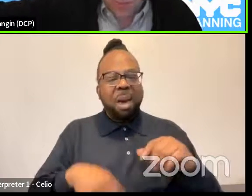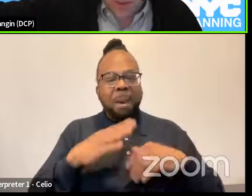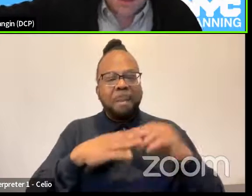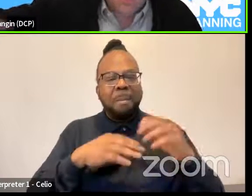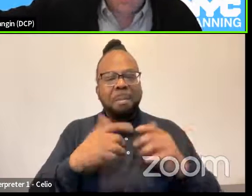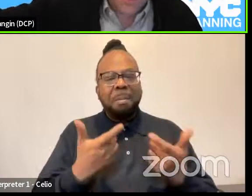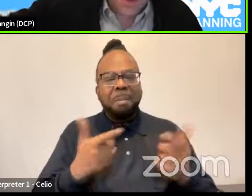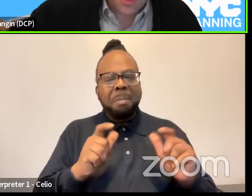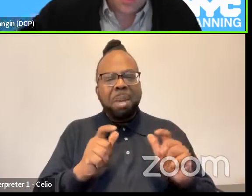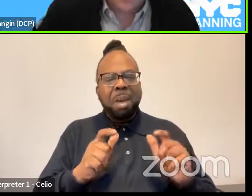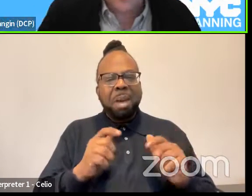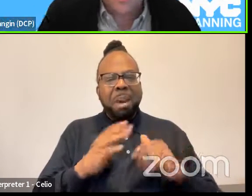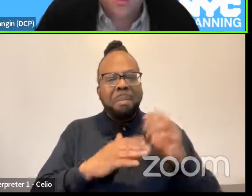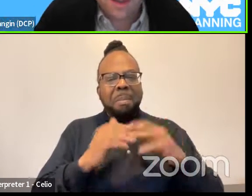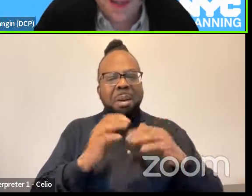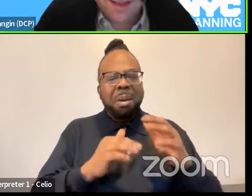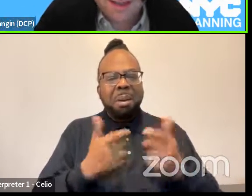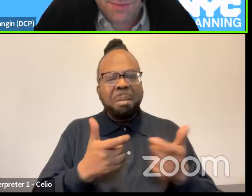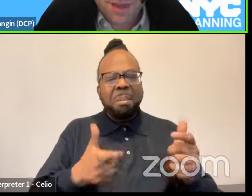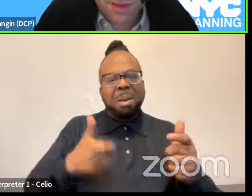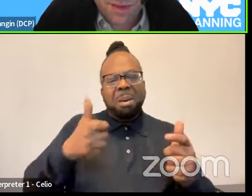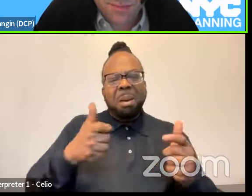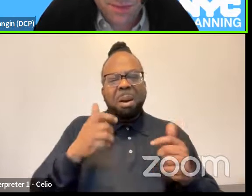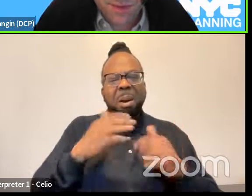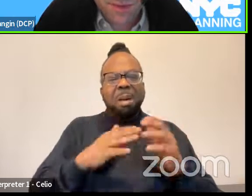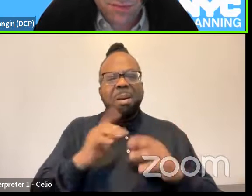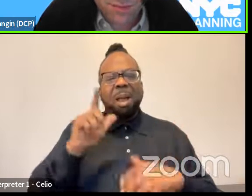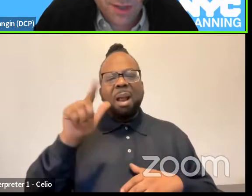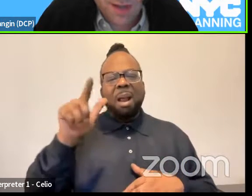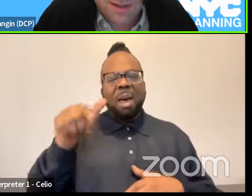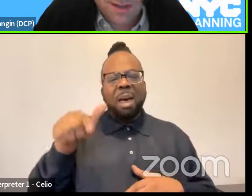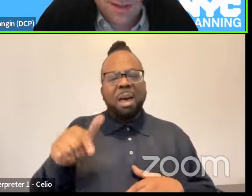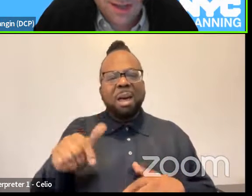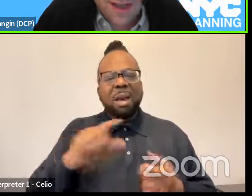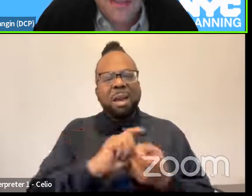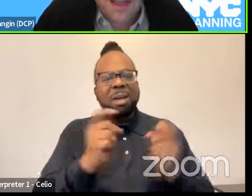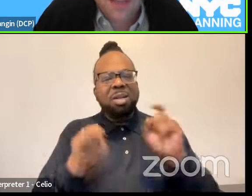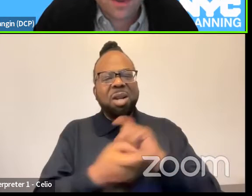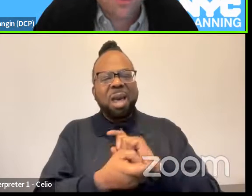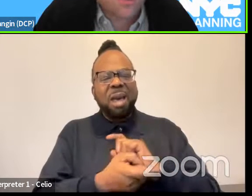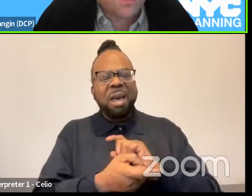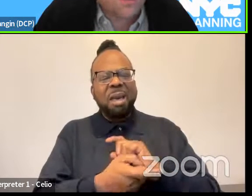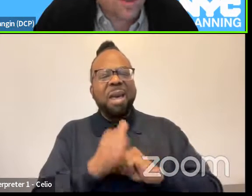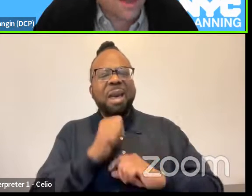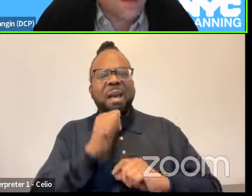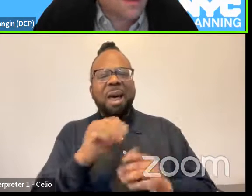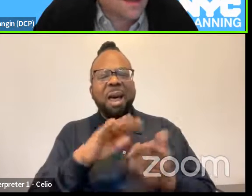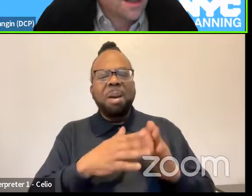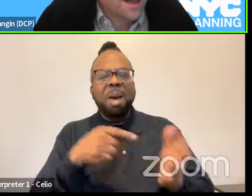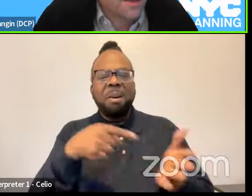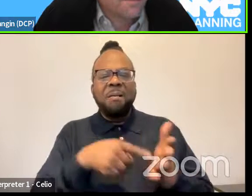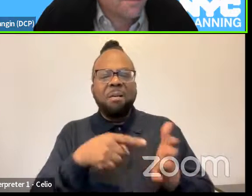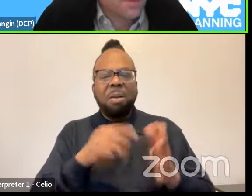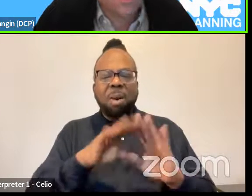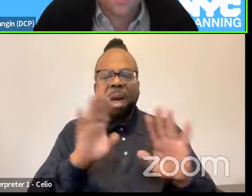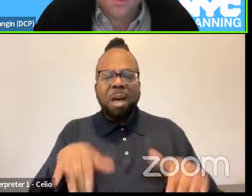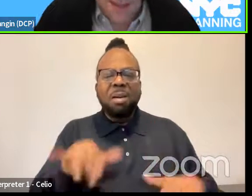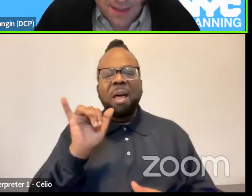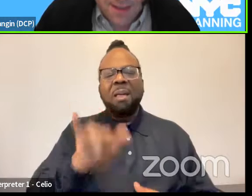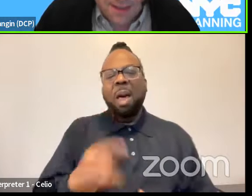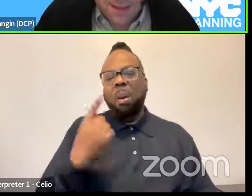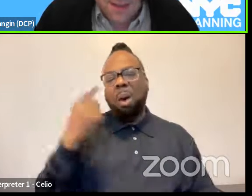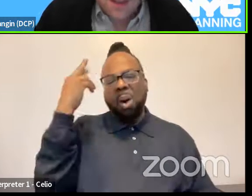at some point in the future convert that to something other than permanently affordable housing. And that's one of the reasons why we're